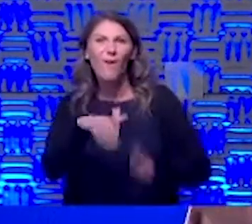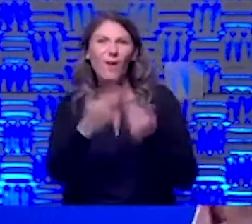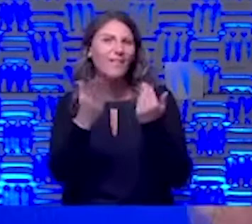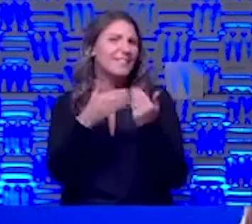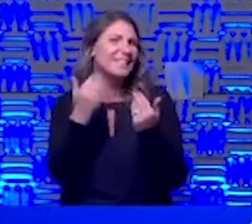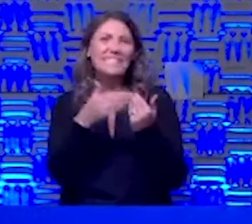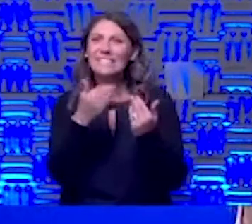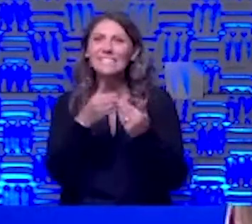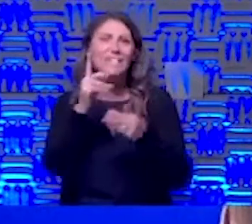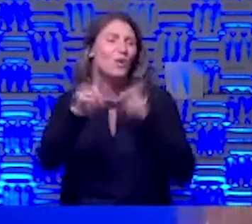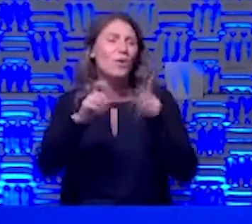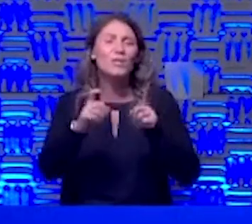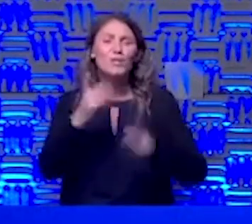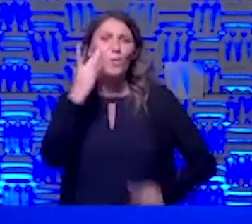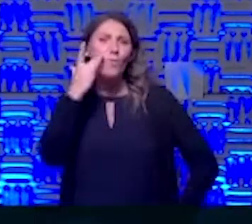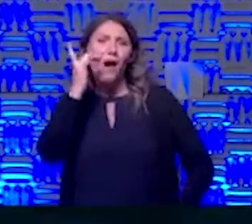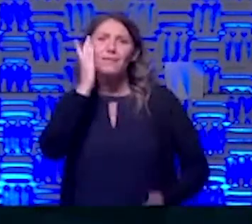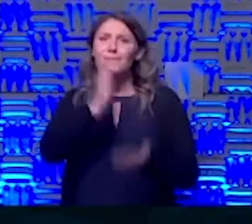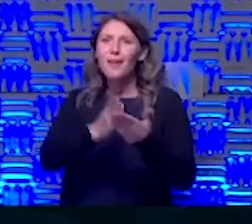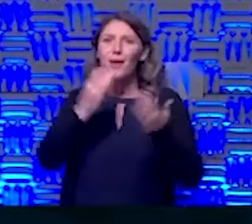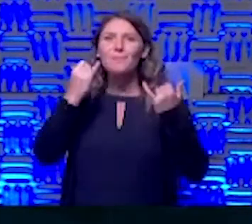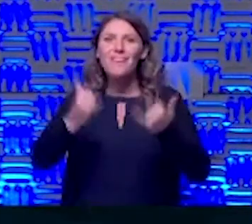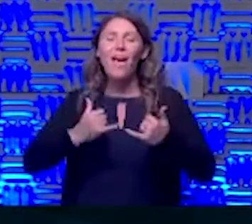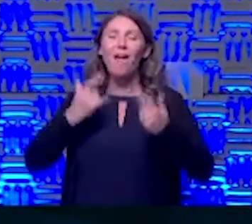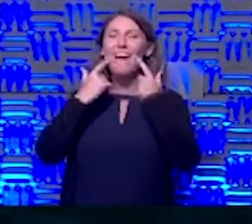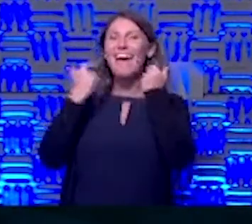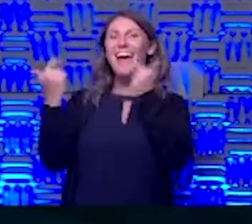Why stop now?